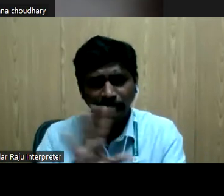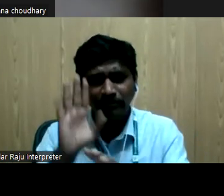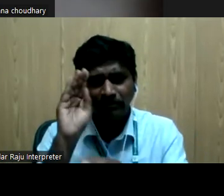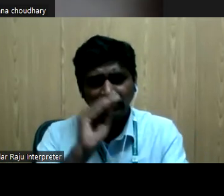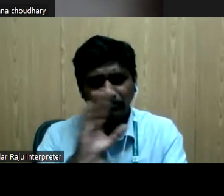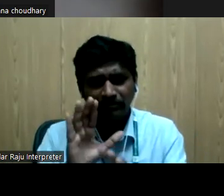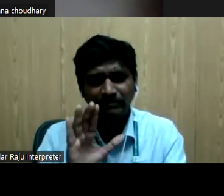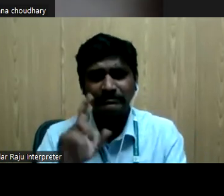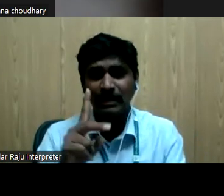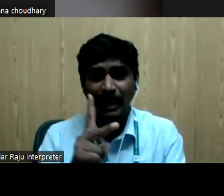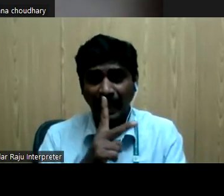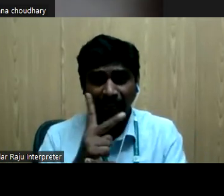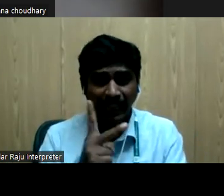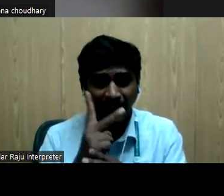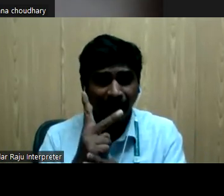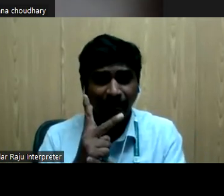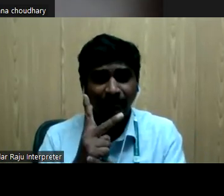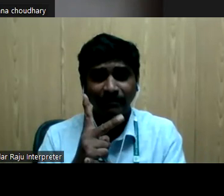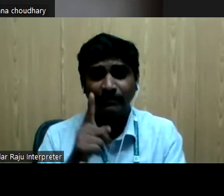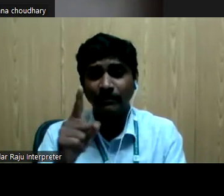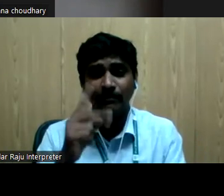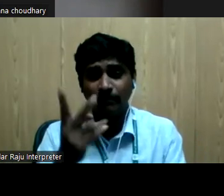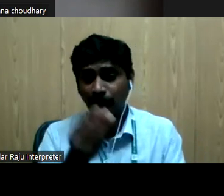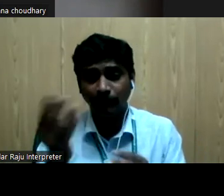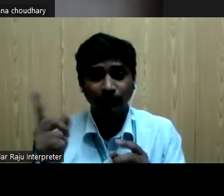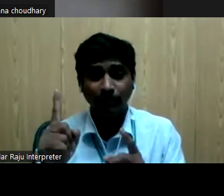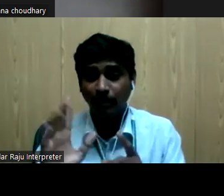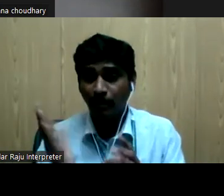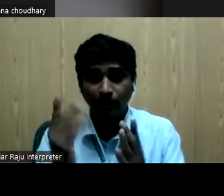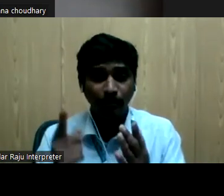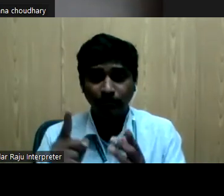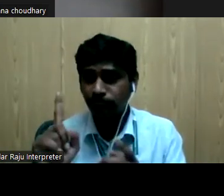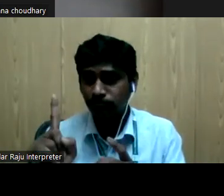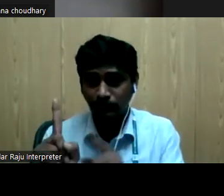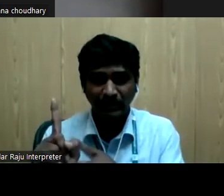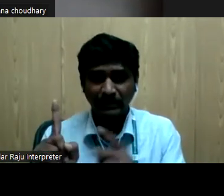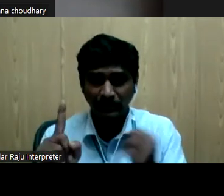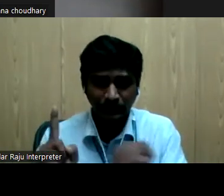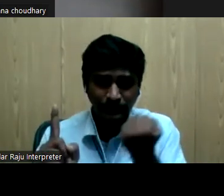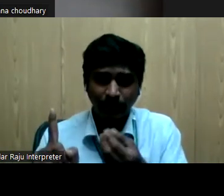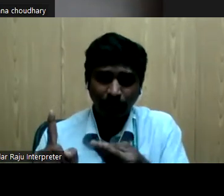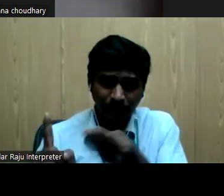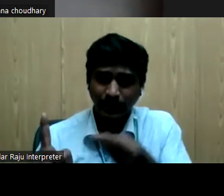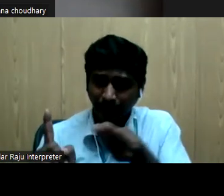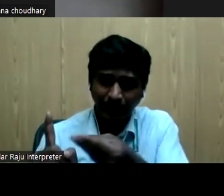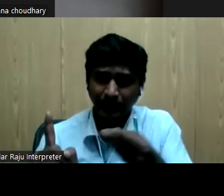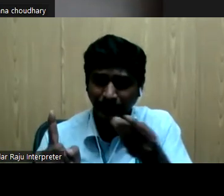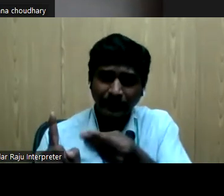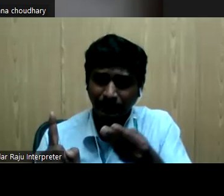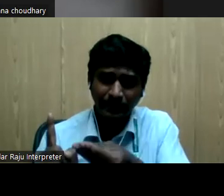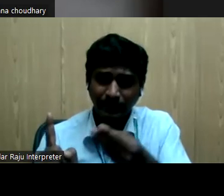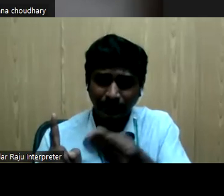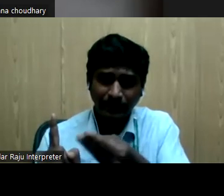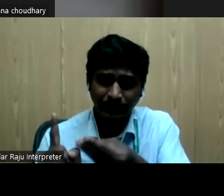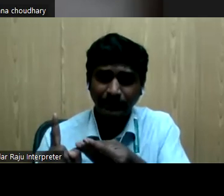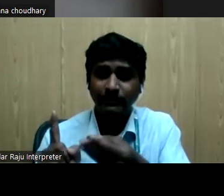but it is the carers, caregivers who are making it happen. Then we see the change. So they act as a catalyst. Please recognize that.